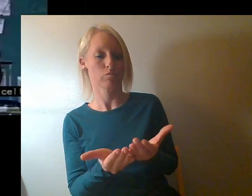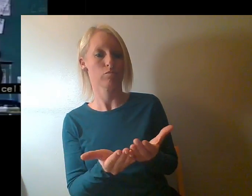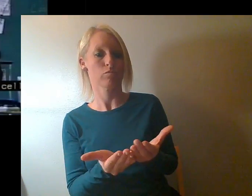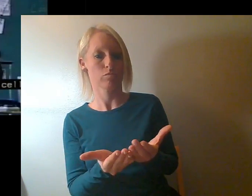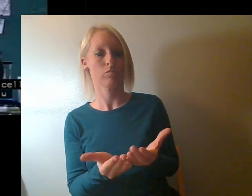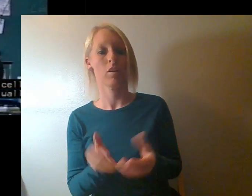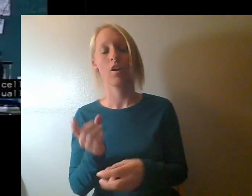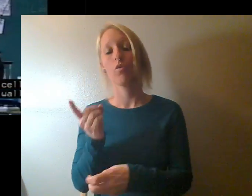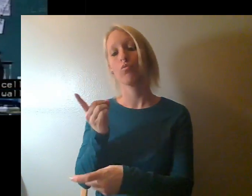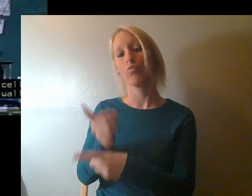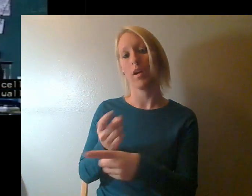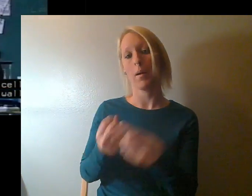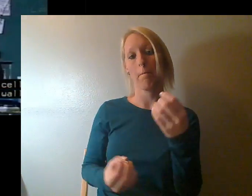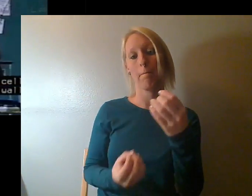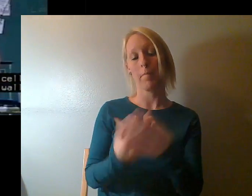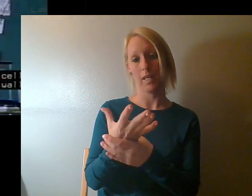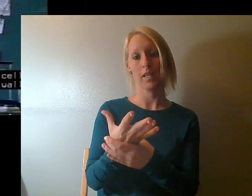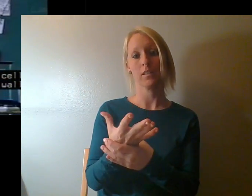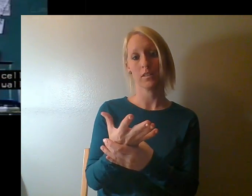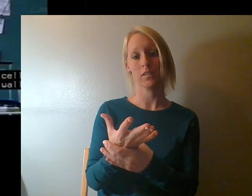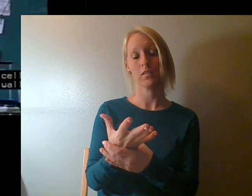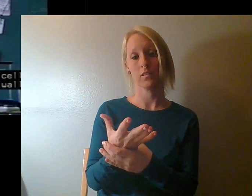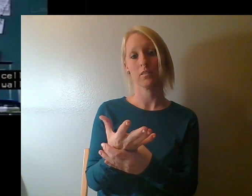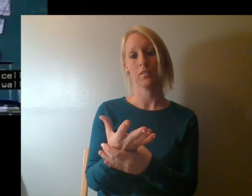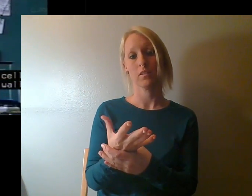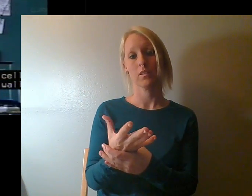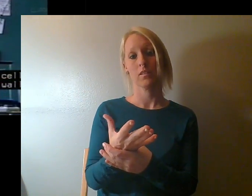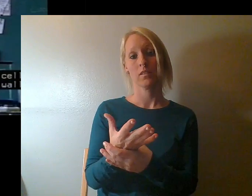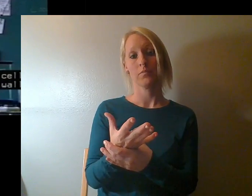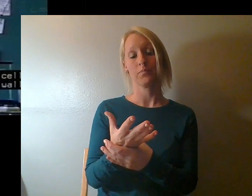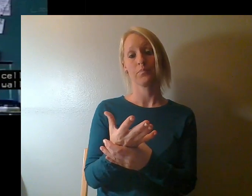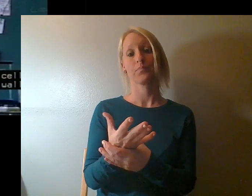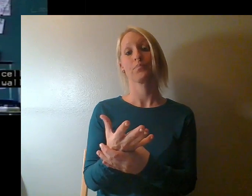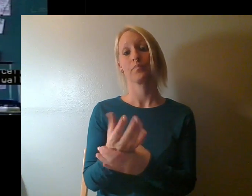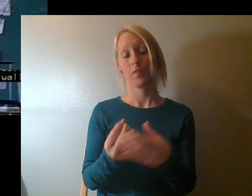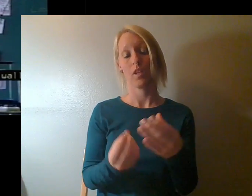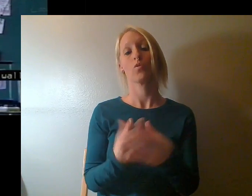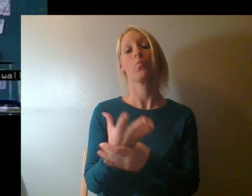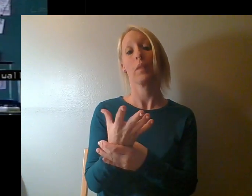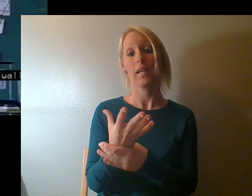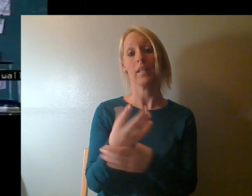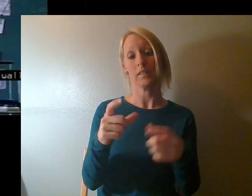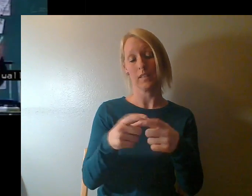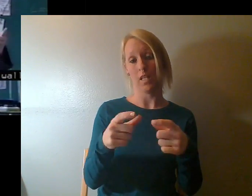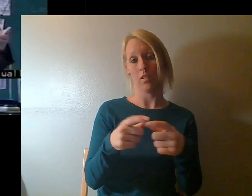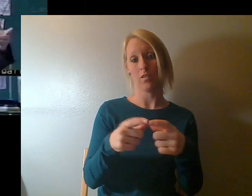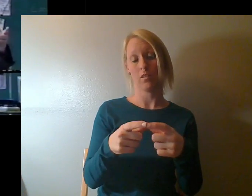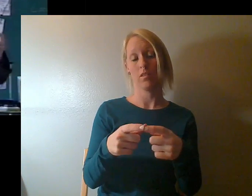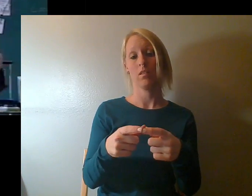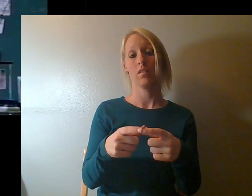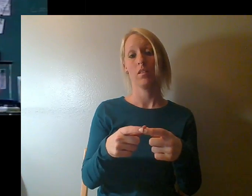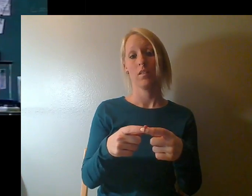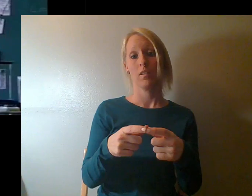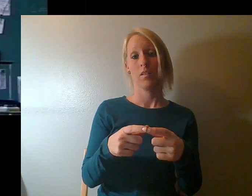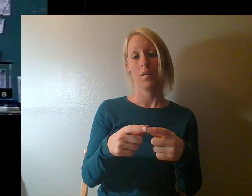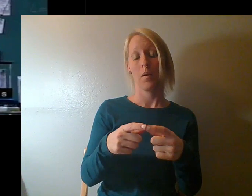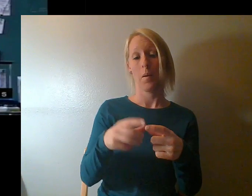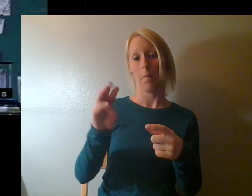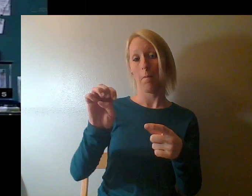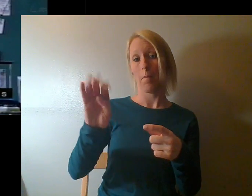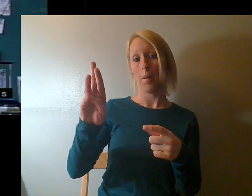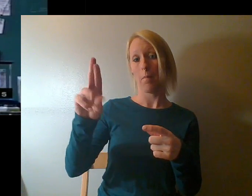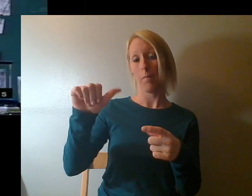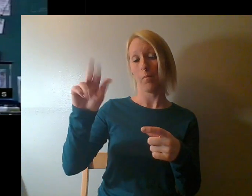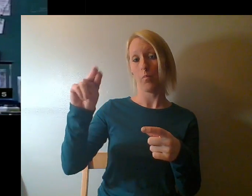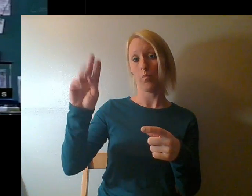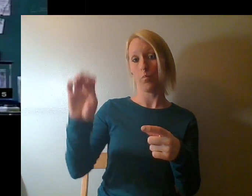cell membrane, and then the cell wall covers that. Okay. Sarah?